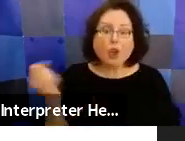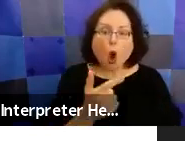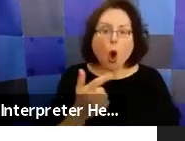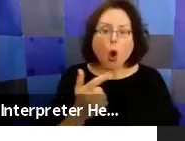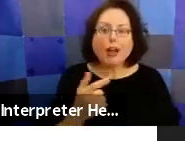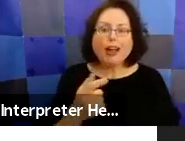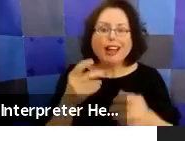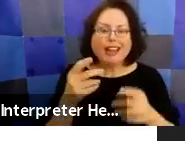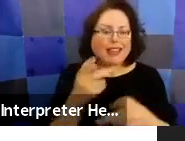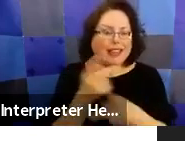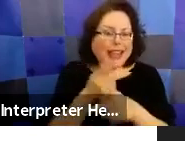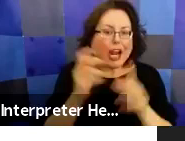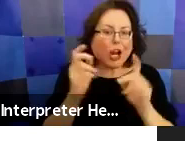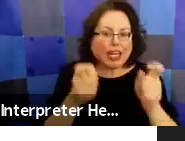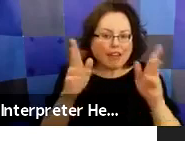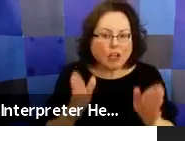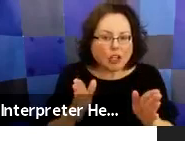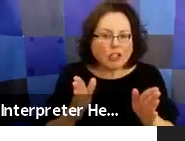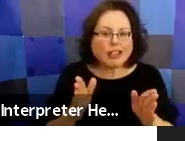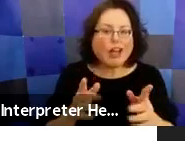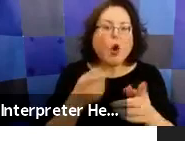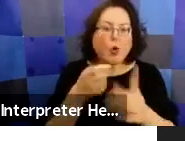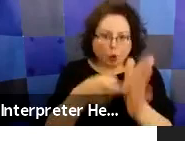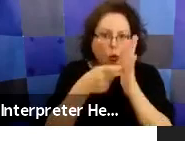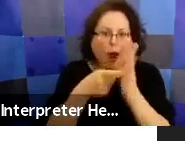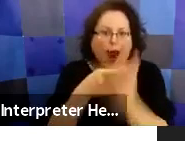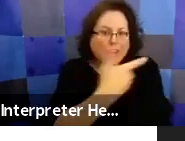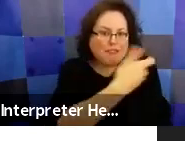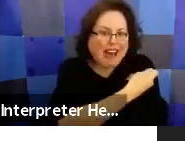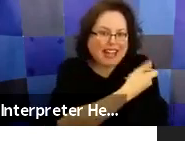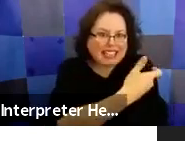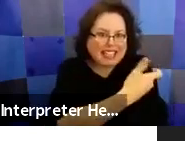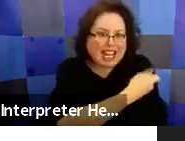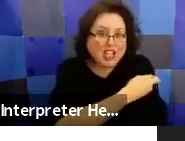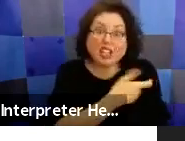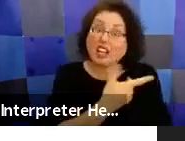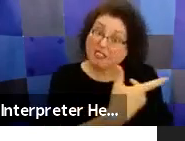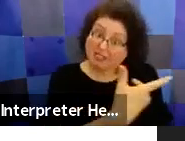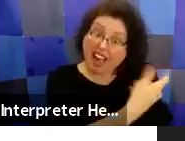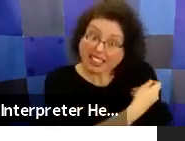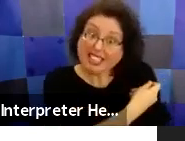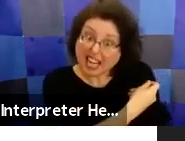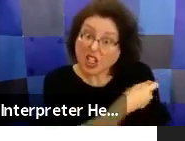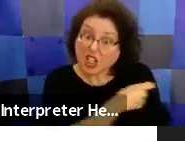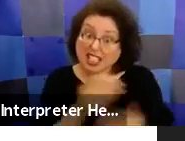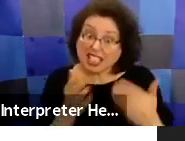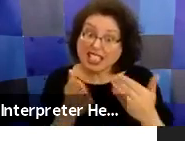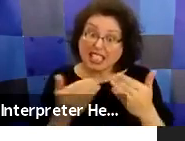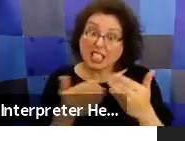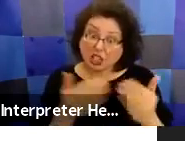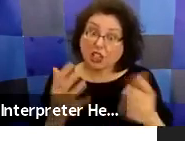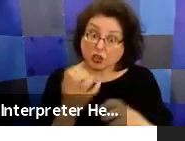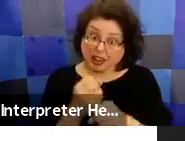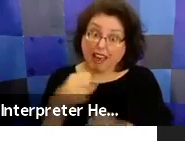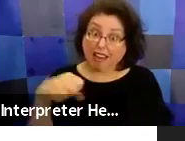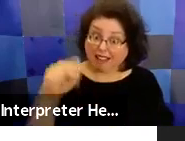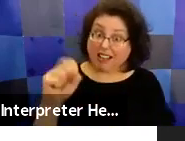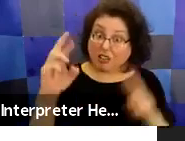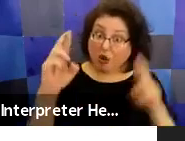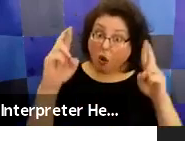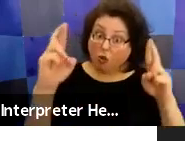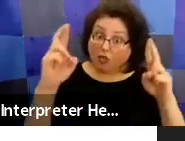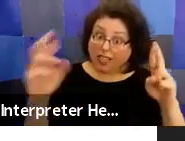the property required a vaccination. Now vaccinations are becoming easier to come by and hopefully everyone